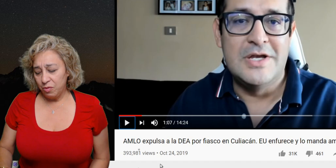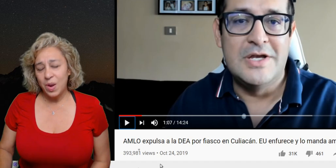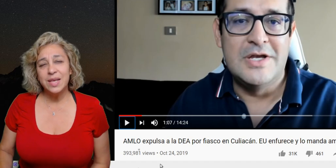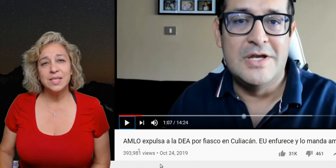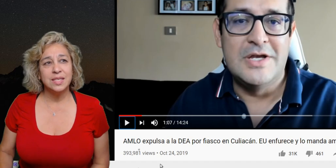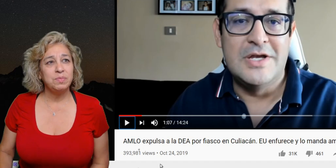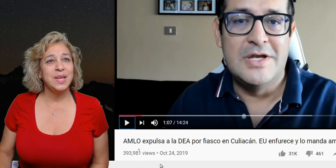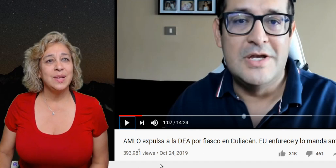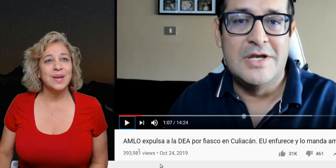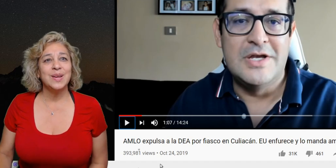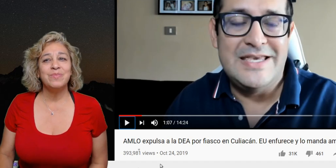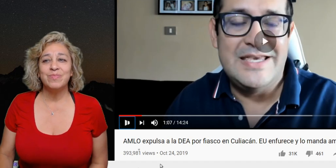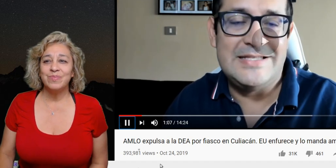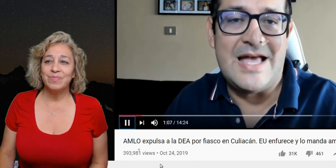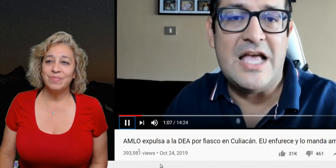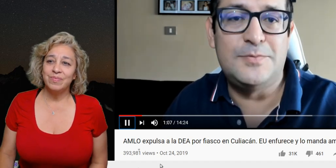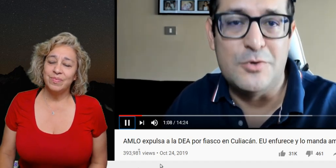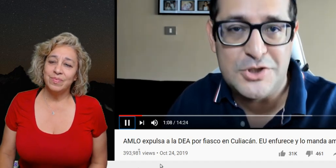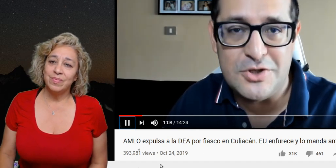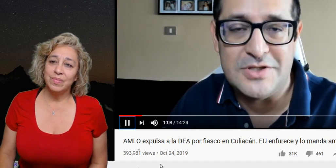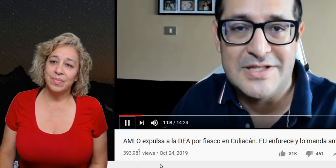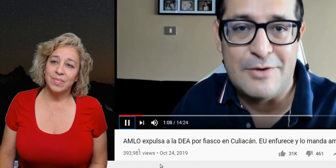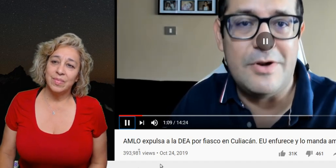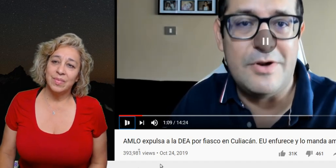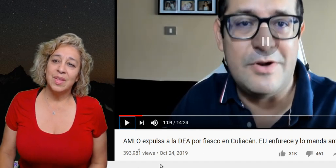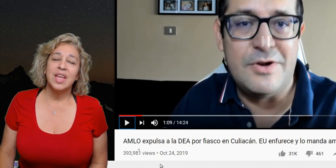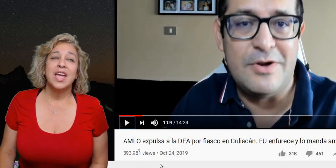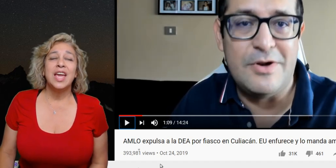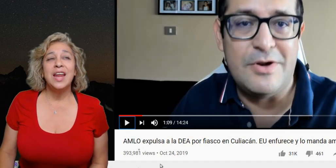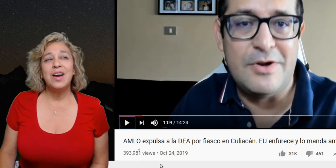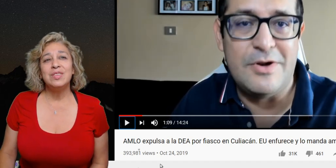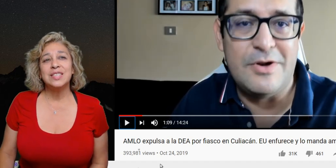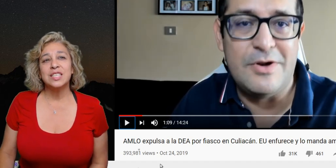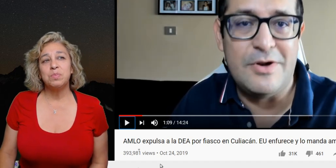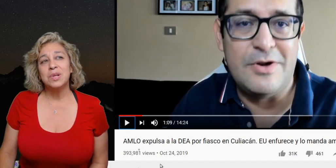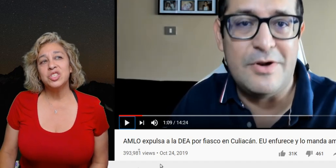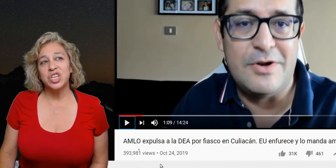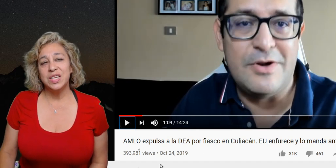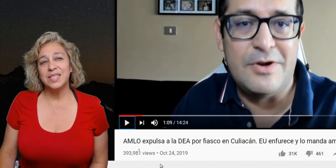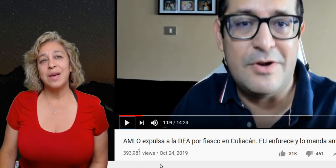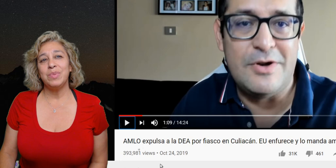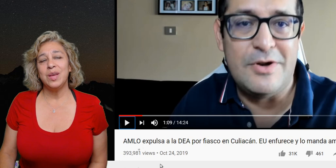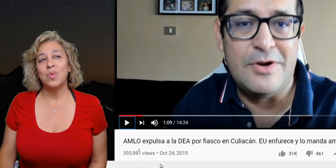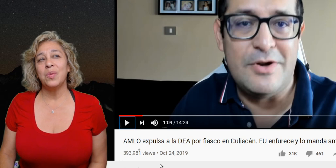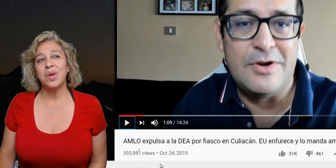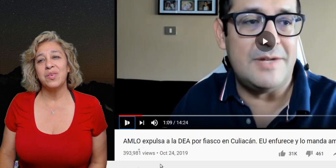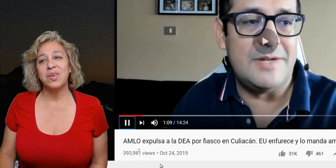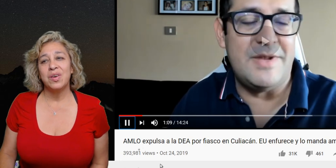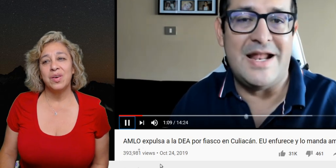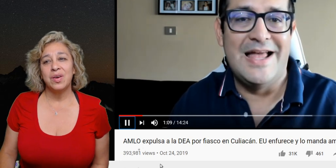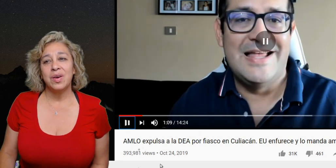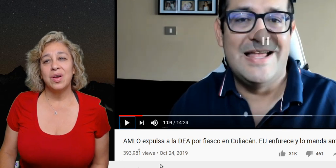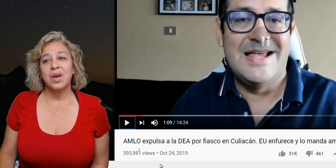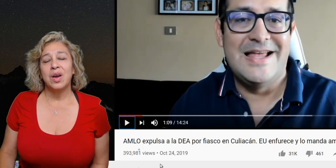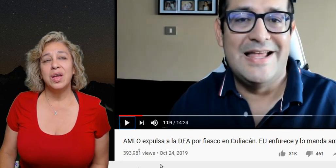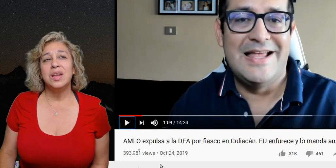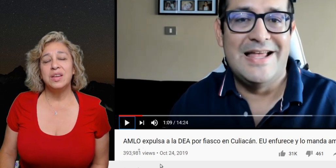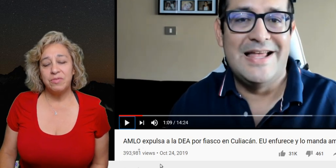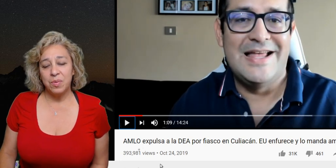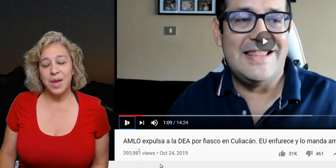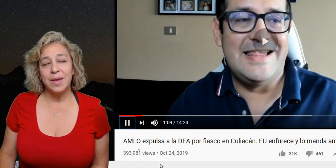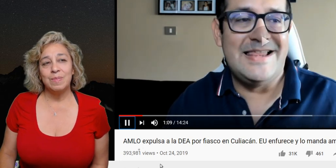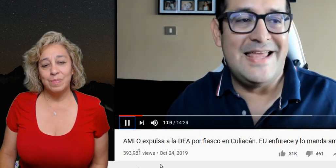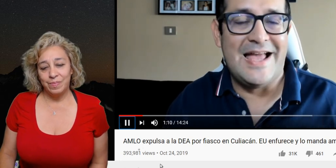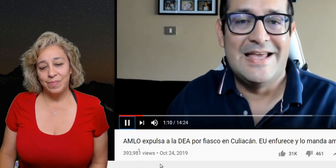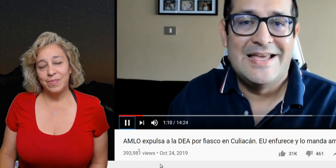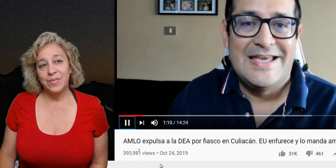parting of ways is being done. Esta expulsión de una otra, and how this expulsion is happening one way or in a